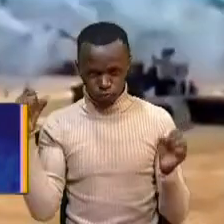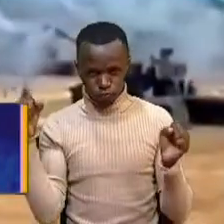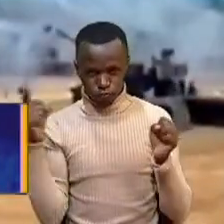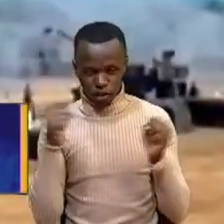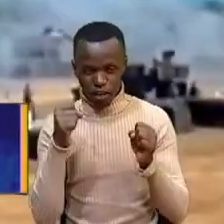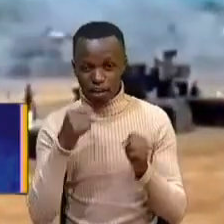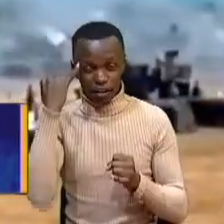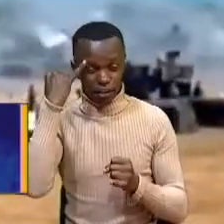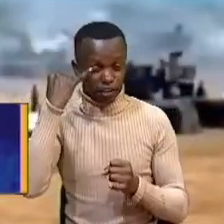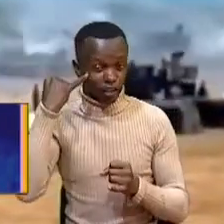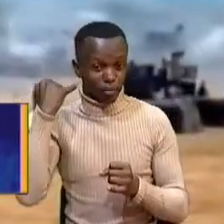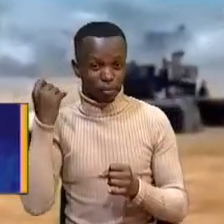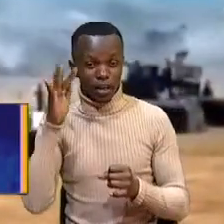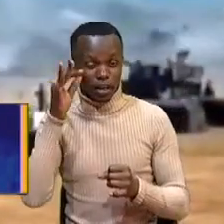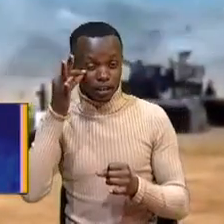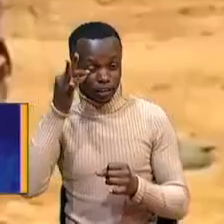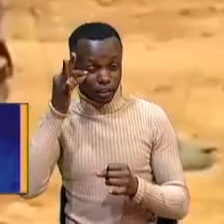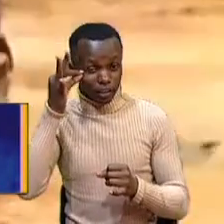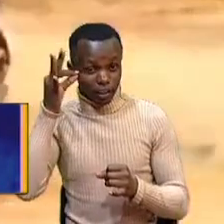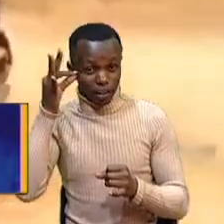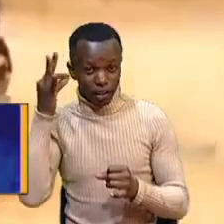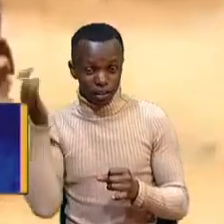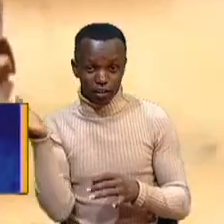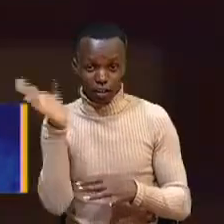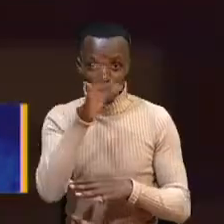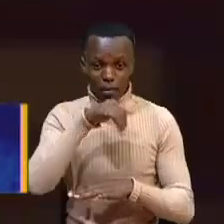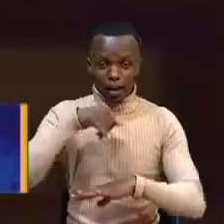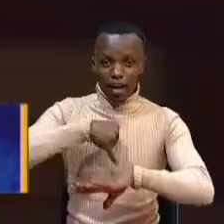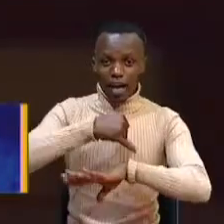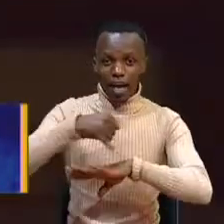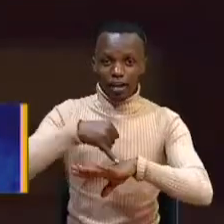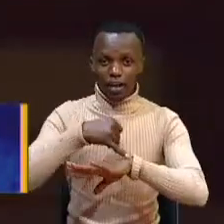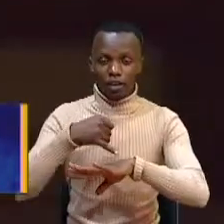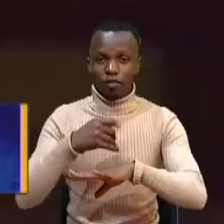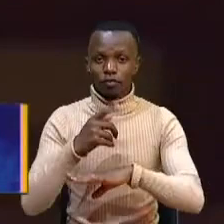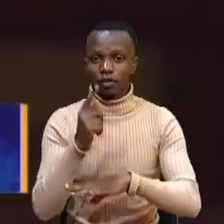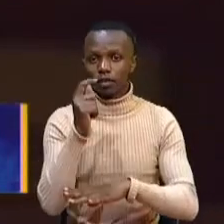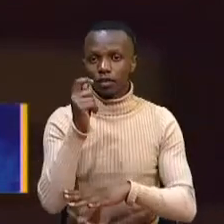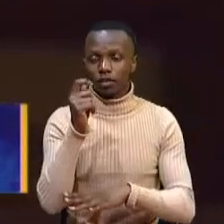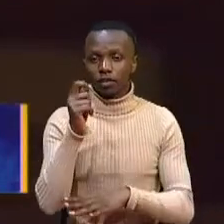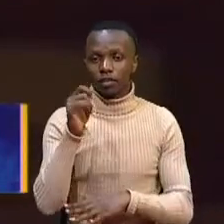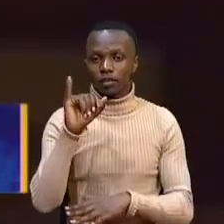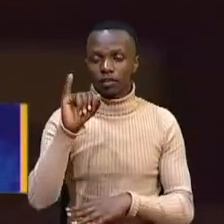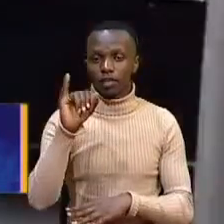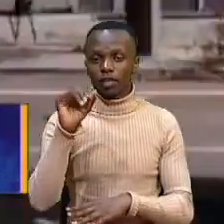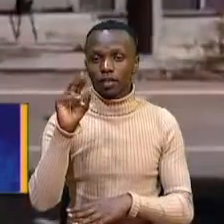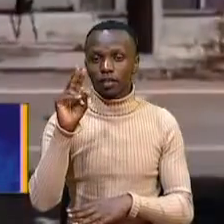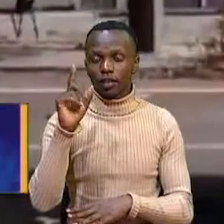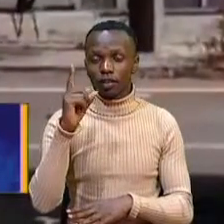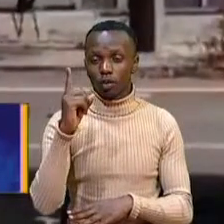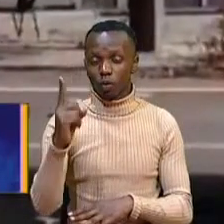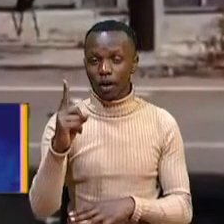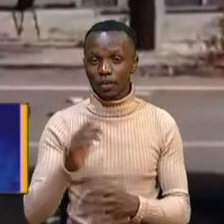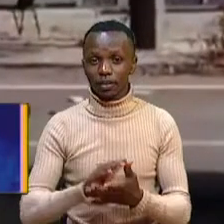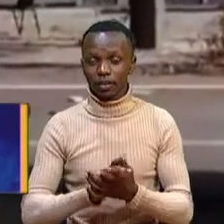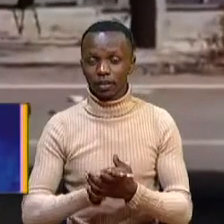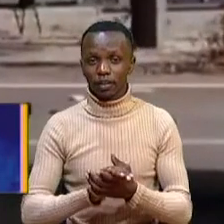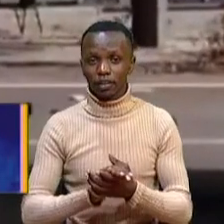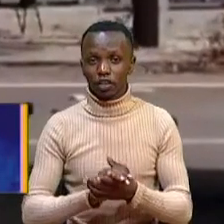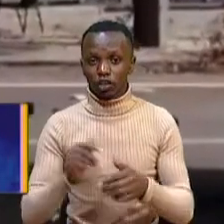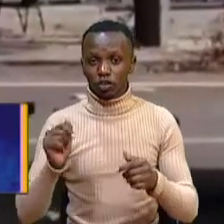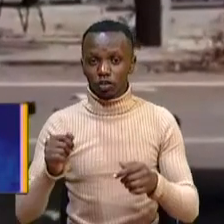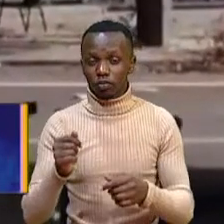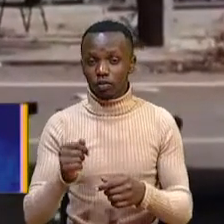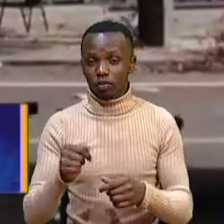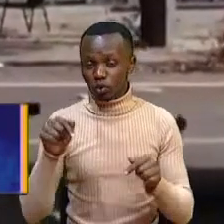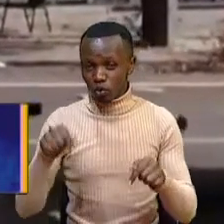Japan that Chinese ambition to take back the island of Taiwan could fare into a new project, Ukraine today and